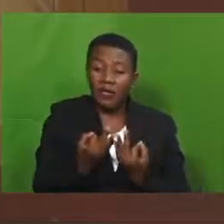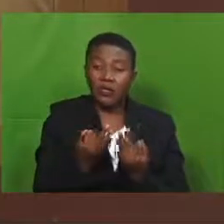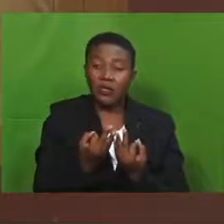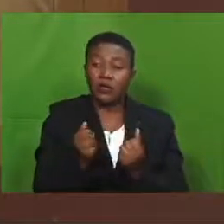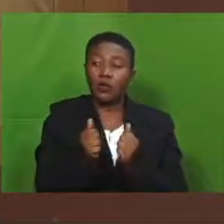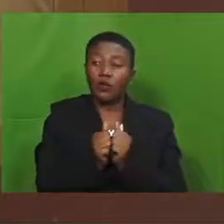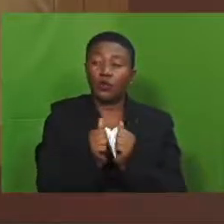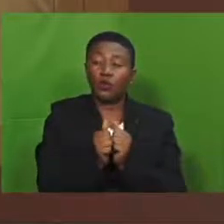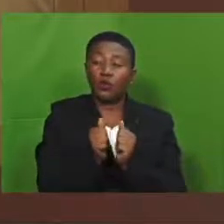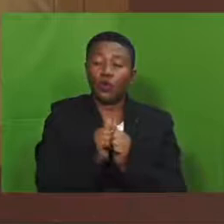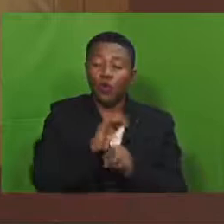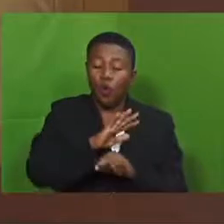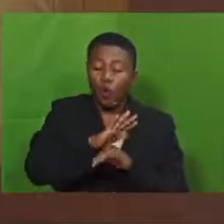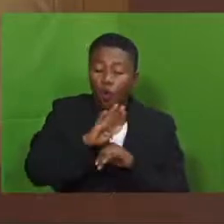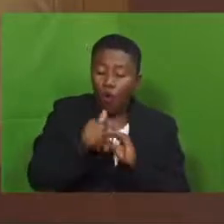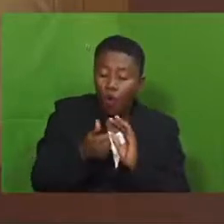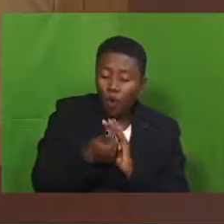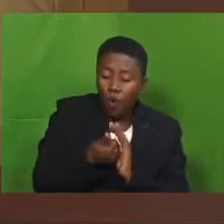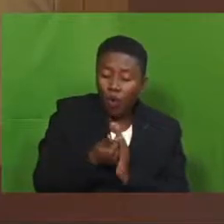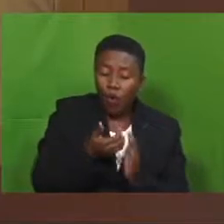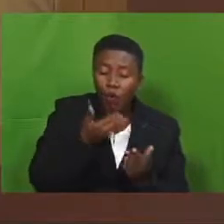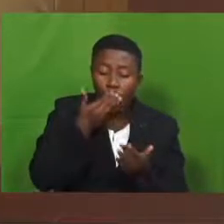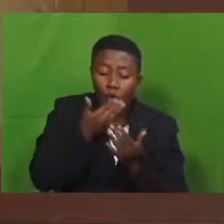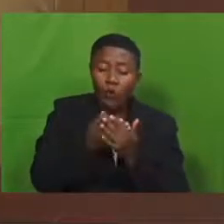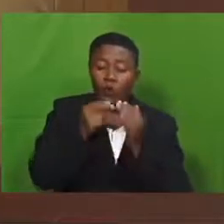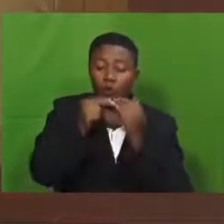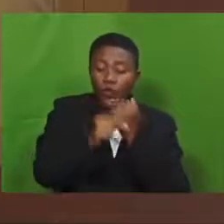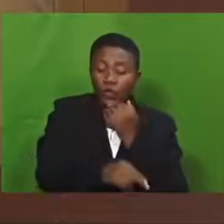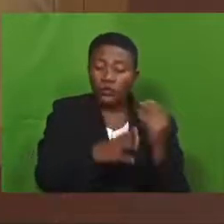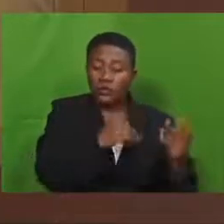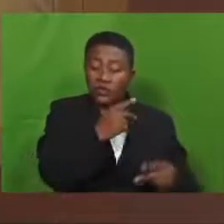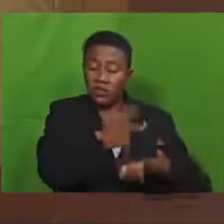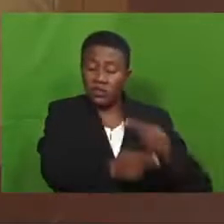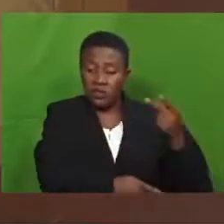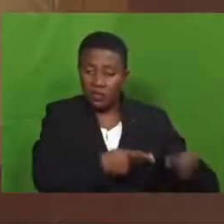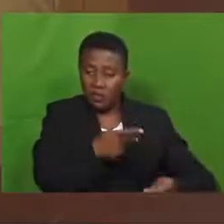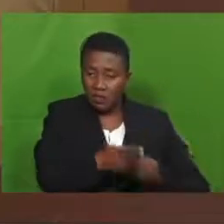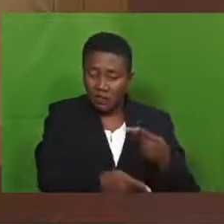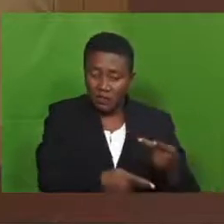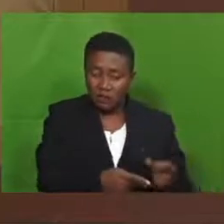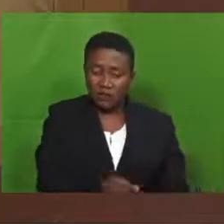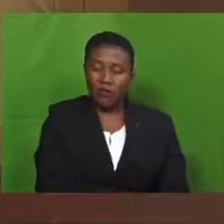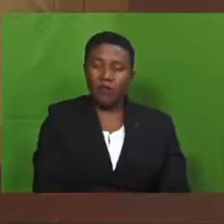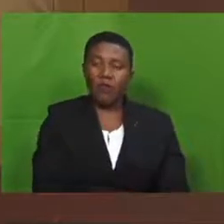goodness and kindness that he showed to all of us young people who passed through his hands.